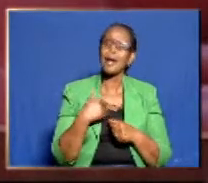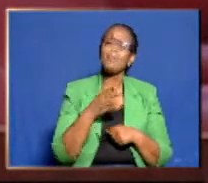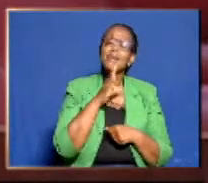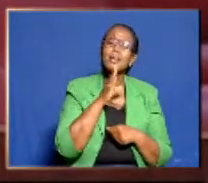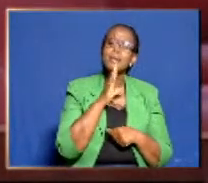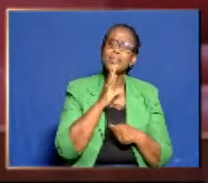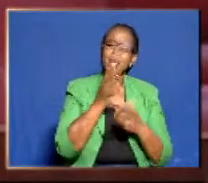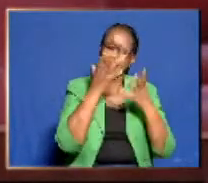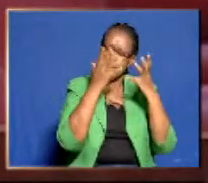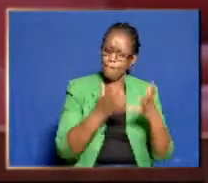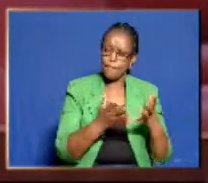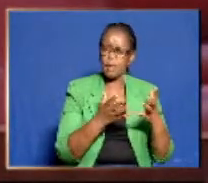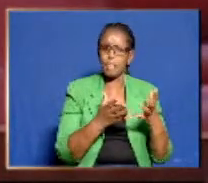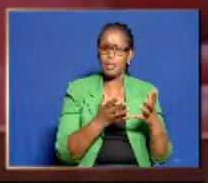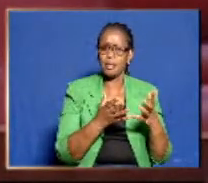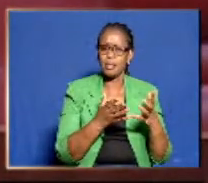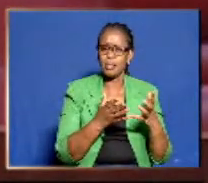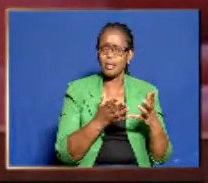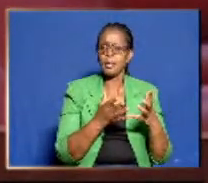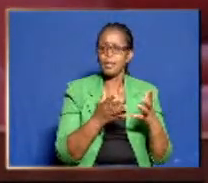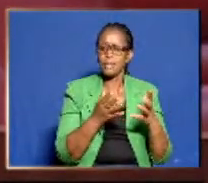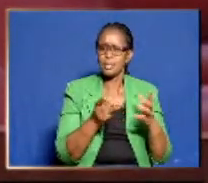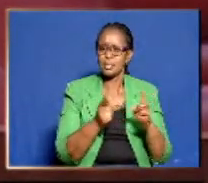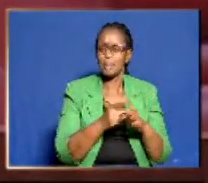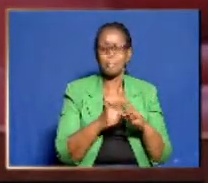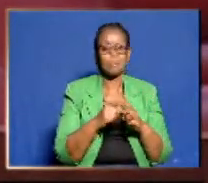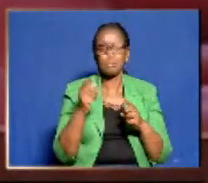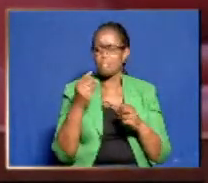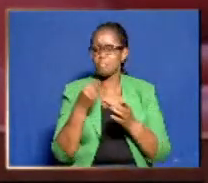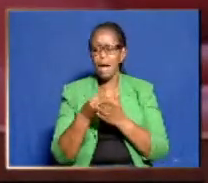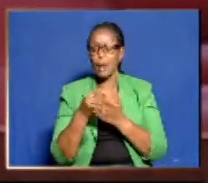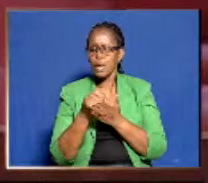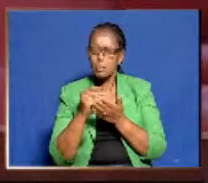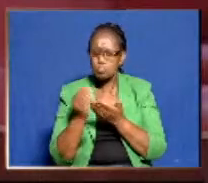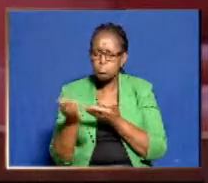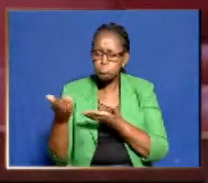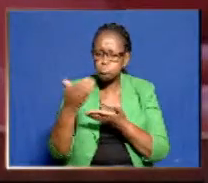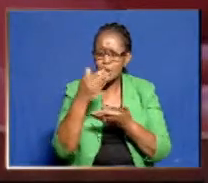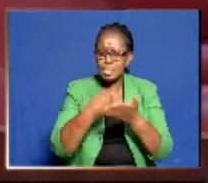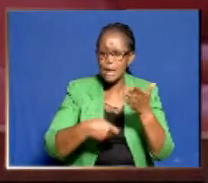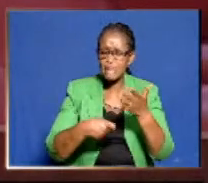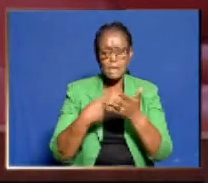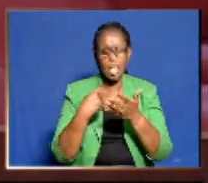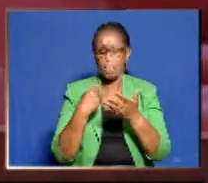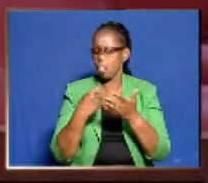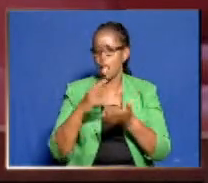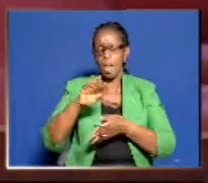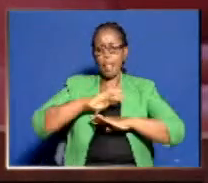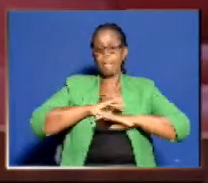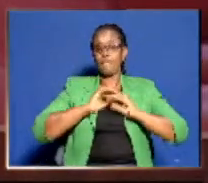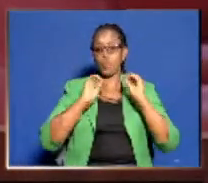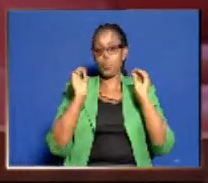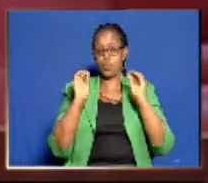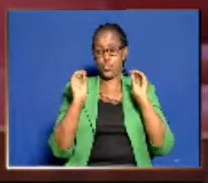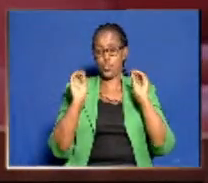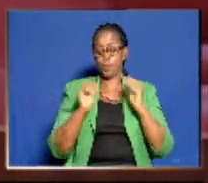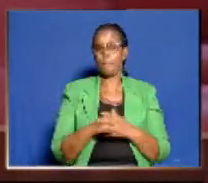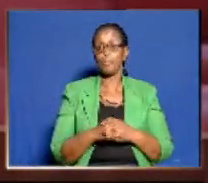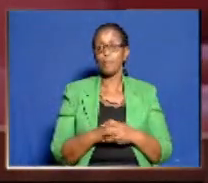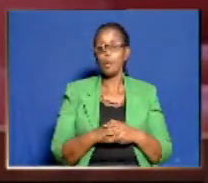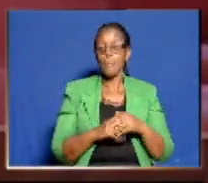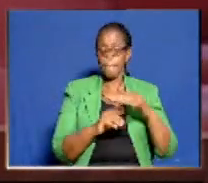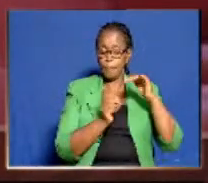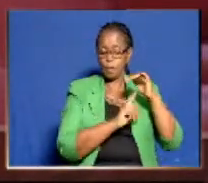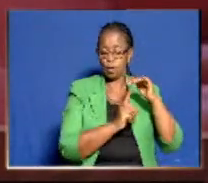and ever-growing fiscal deficit. Mr. Speaker, the Minister of Foreign Affairs is